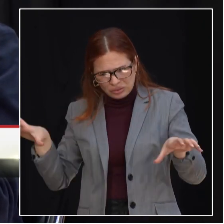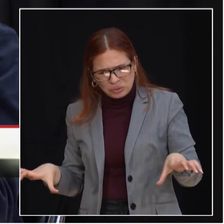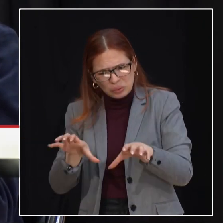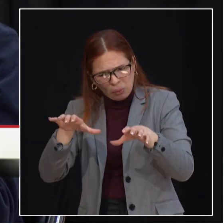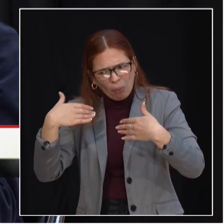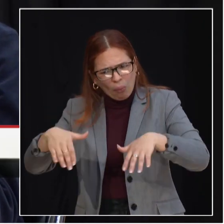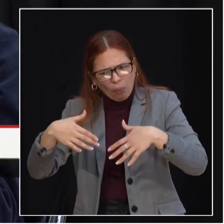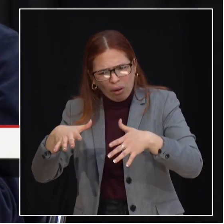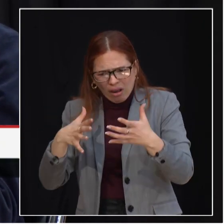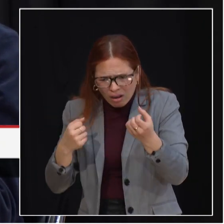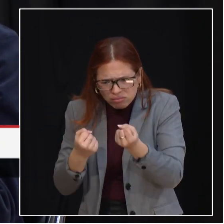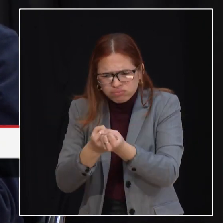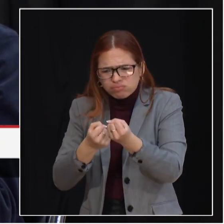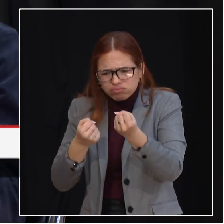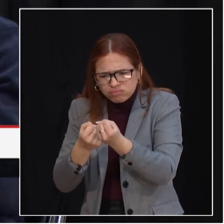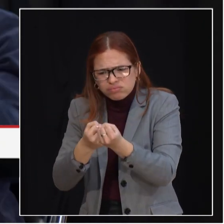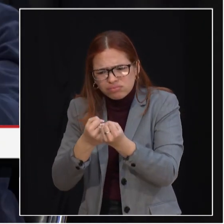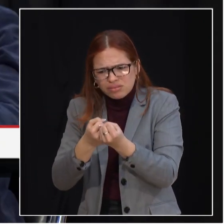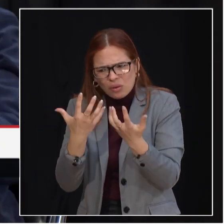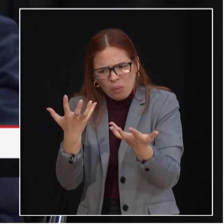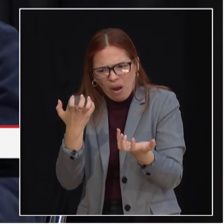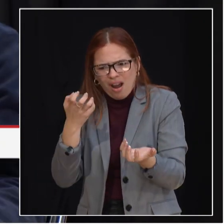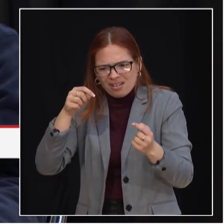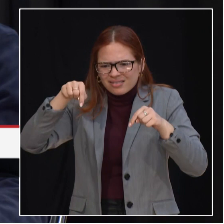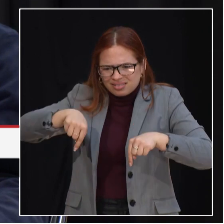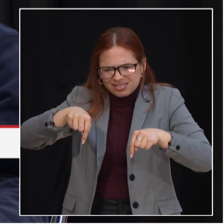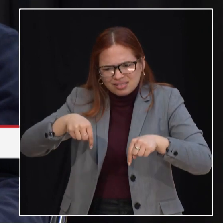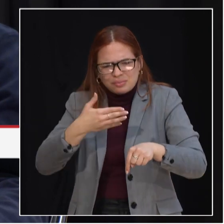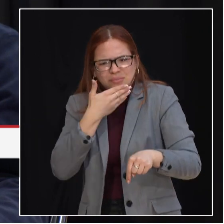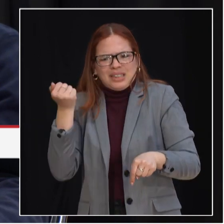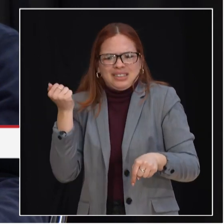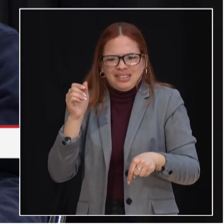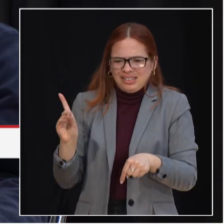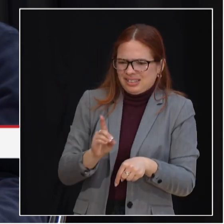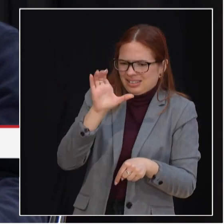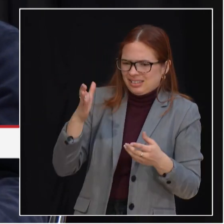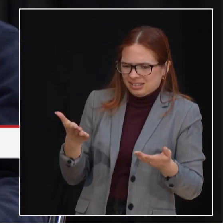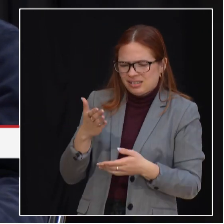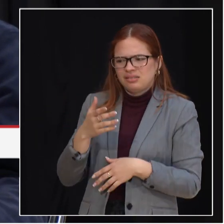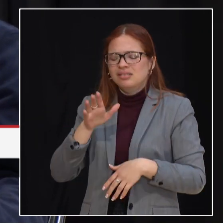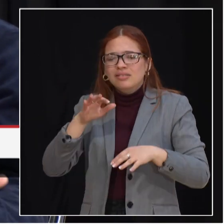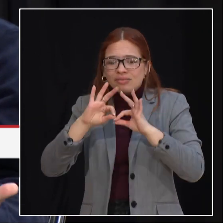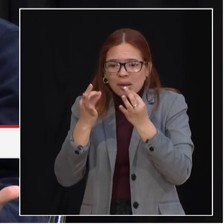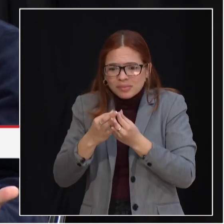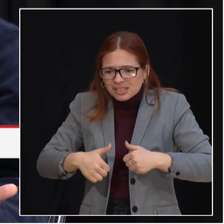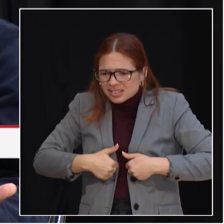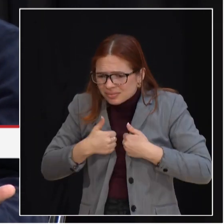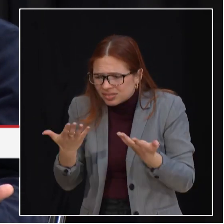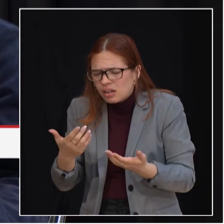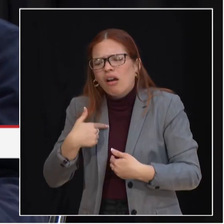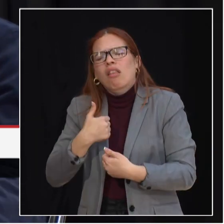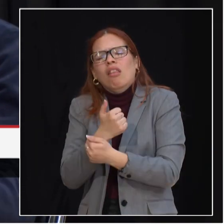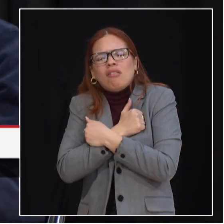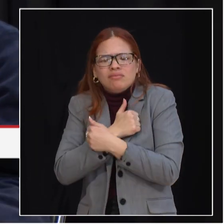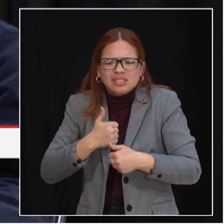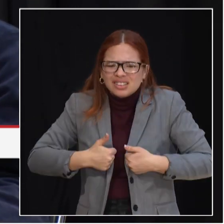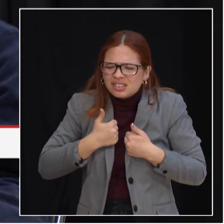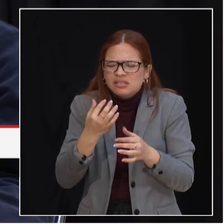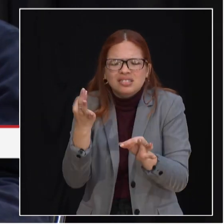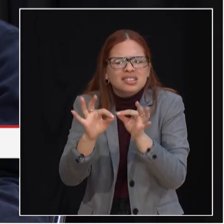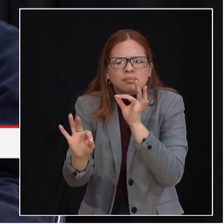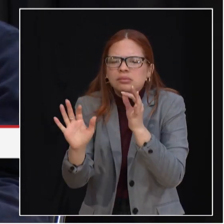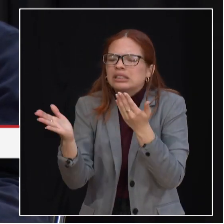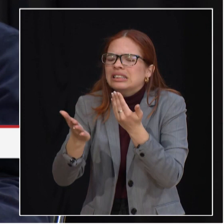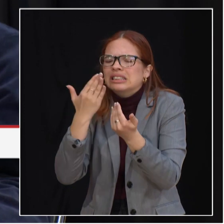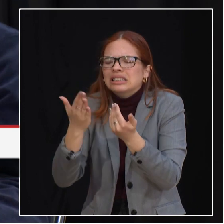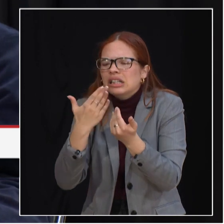DC. There's nowhere else I'd rather work. This is where I live with my family, and it made it that much easier, as Ben said, to